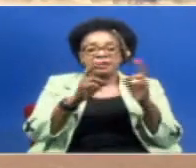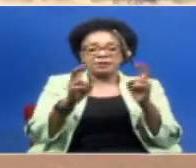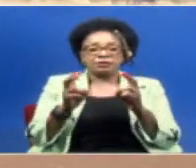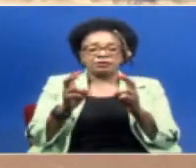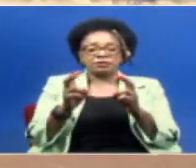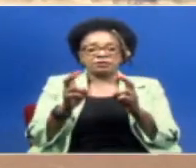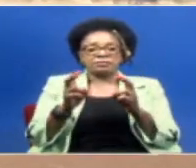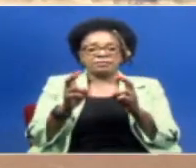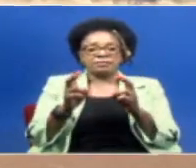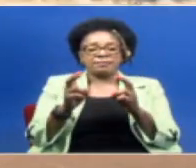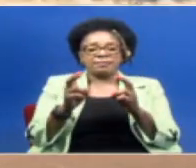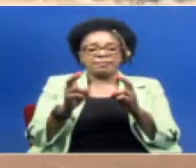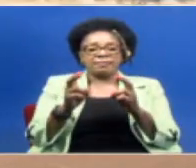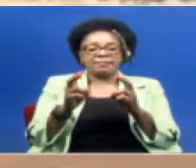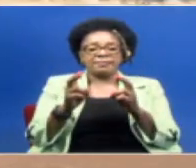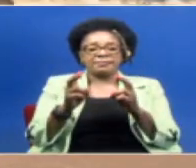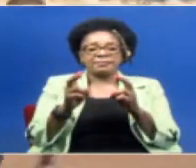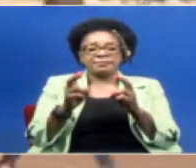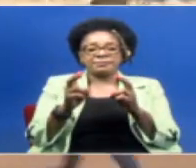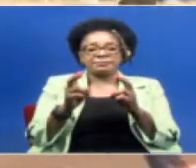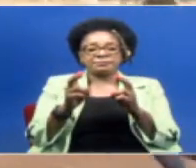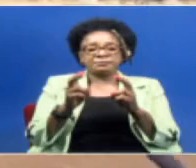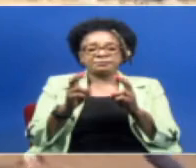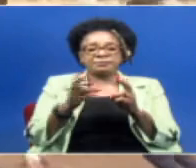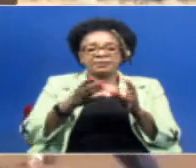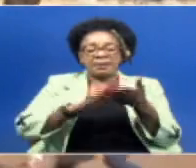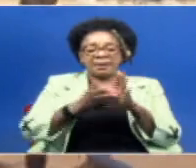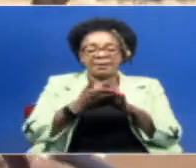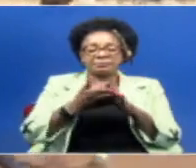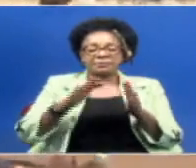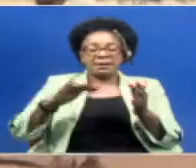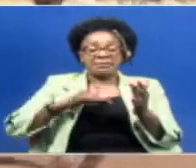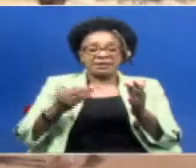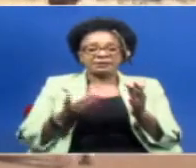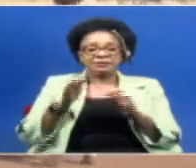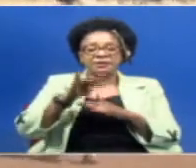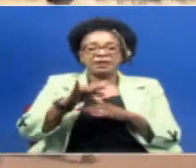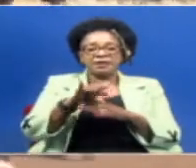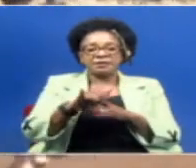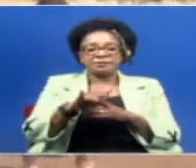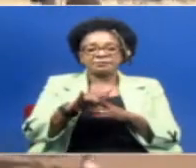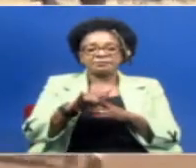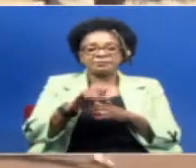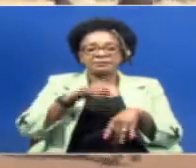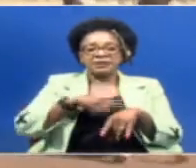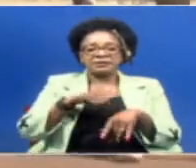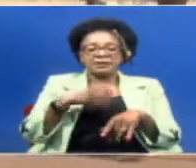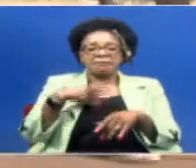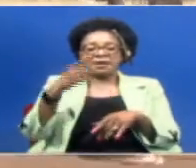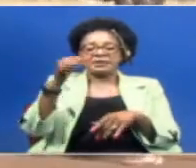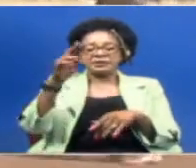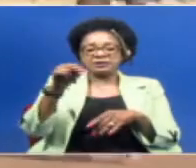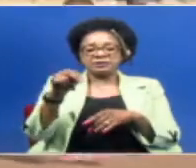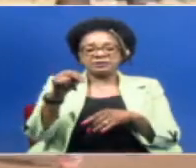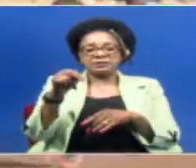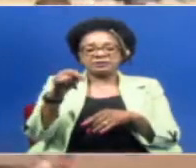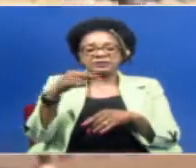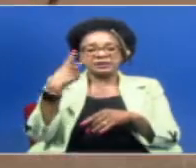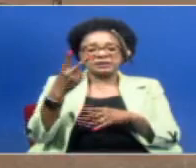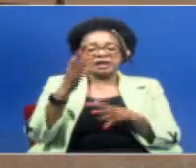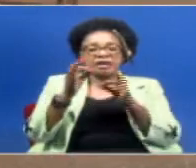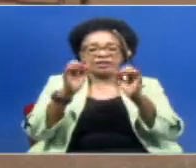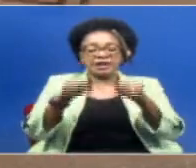was because I became a mother at early as a teen. So I had to stop and see if I can find